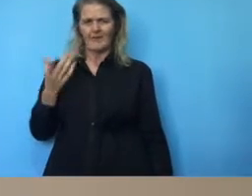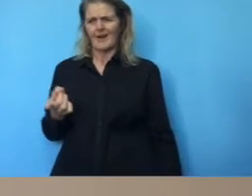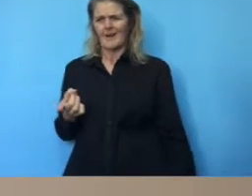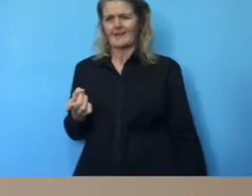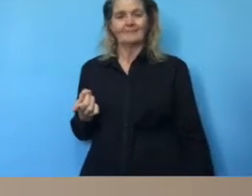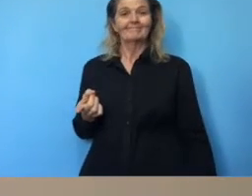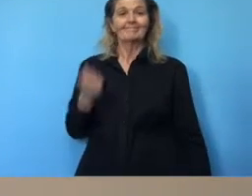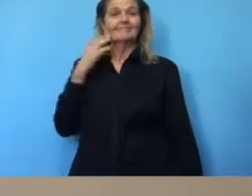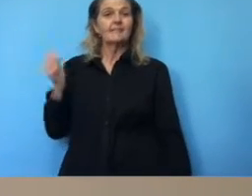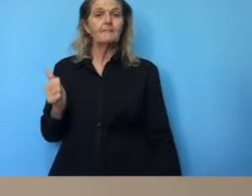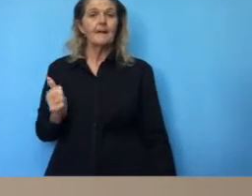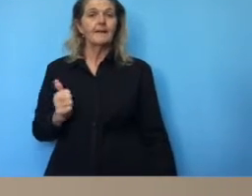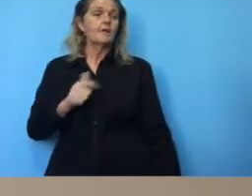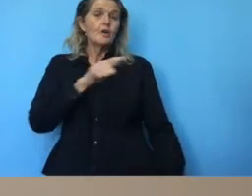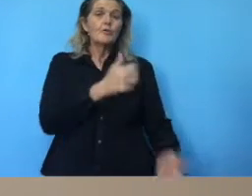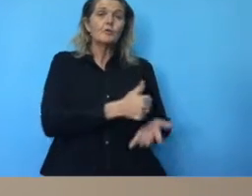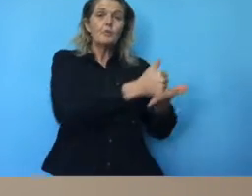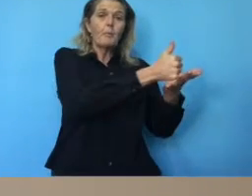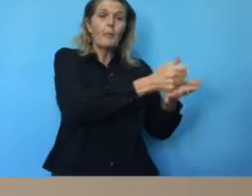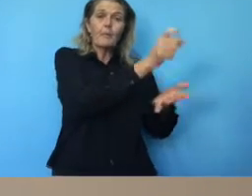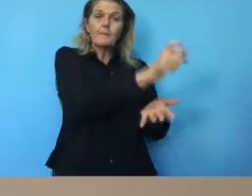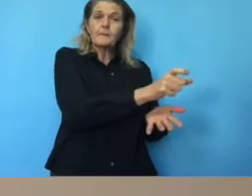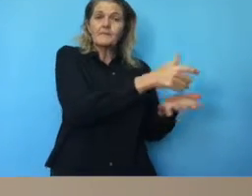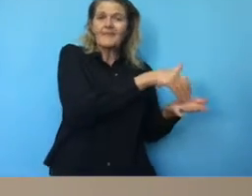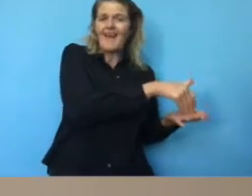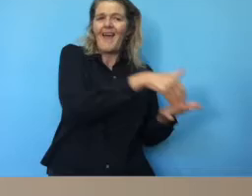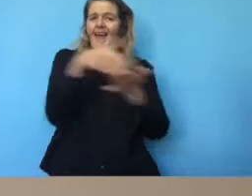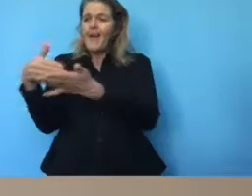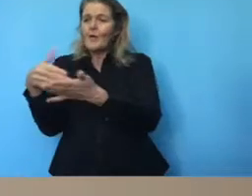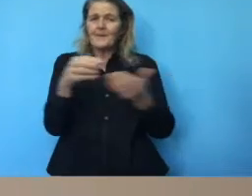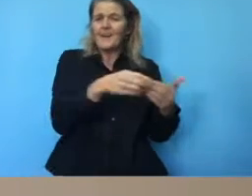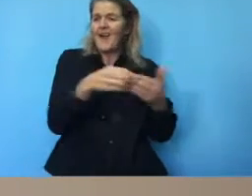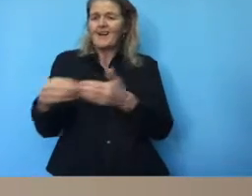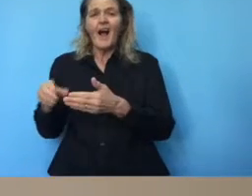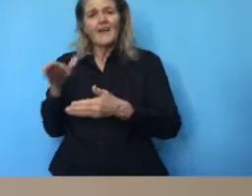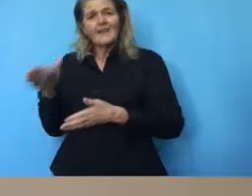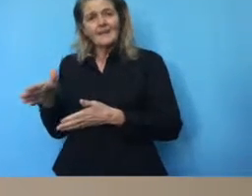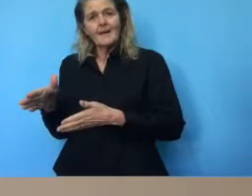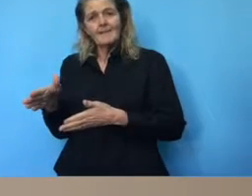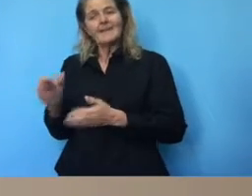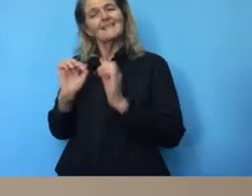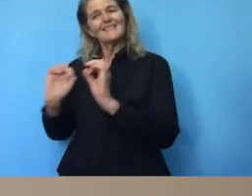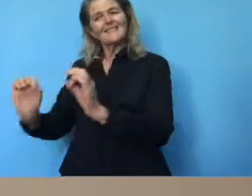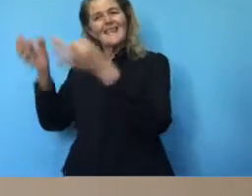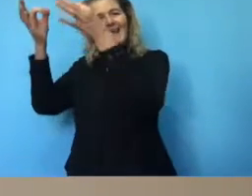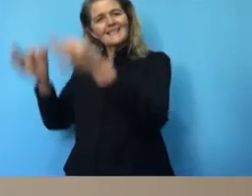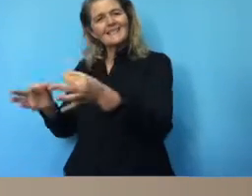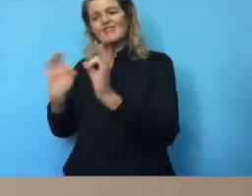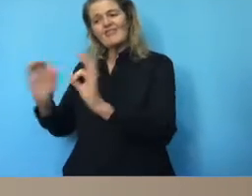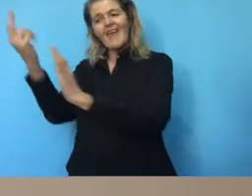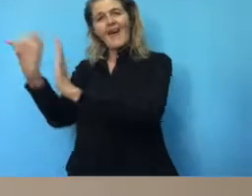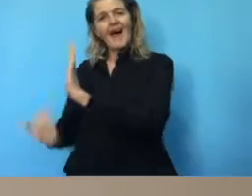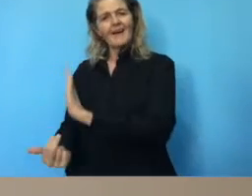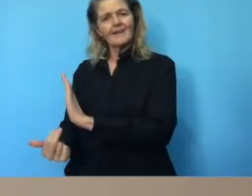role as a support artist, just supporting an artist, is just helping someone have access. You know, it's their creativity. Let them go